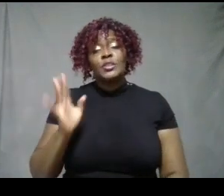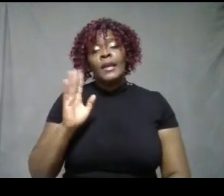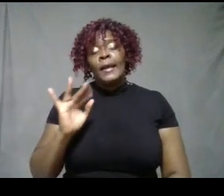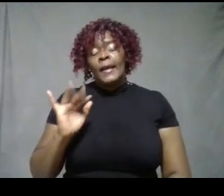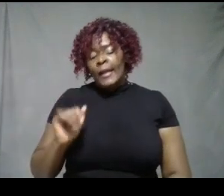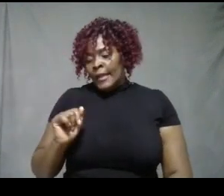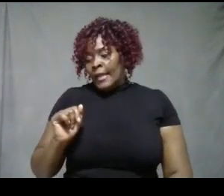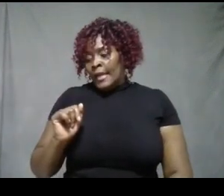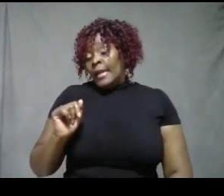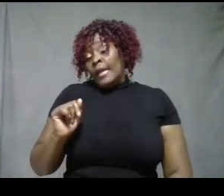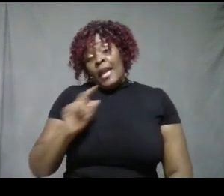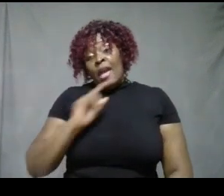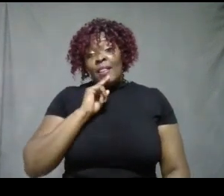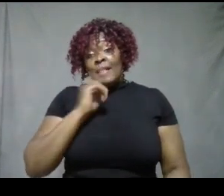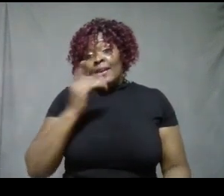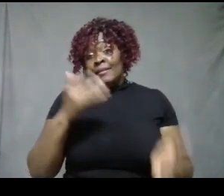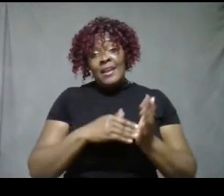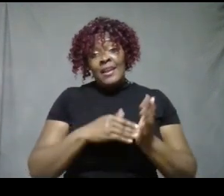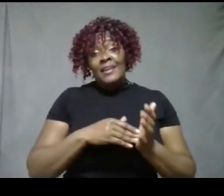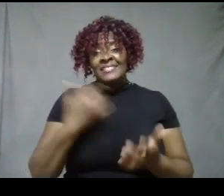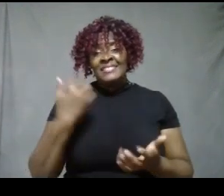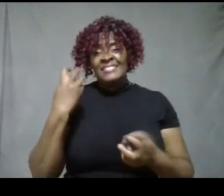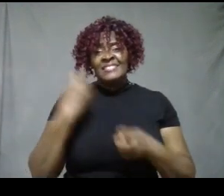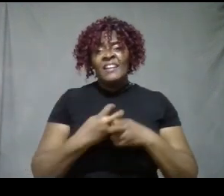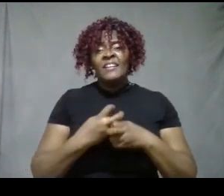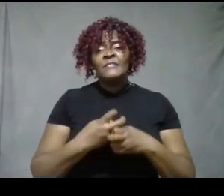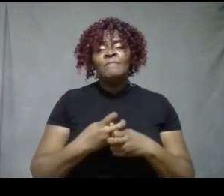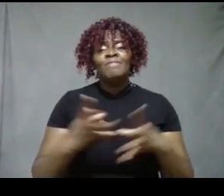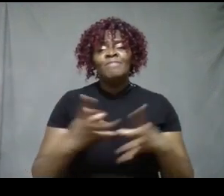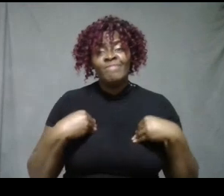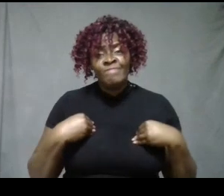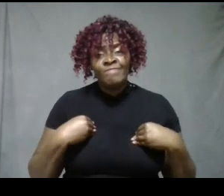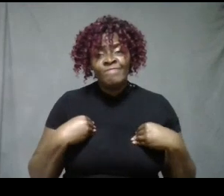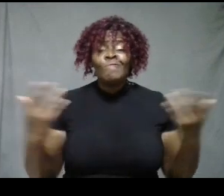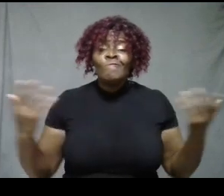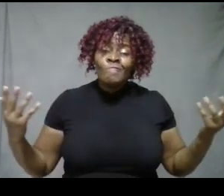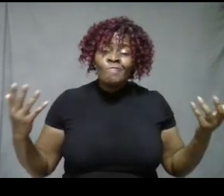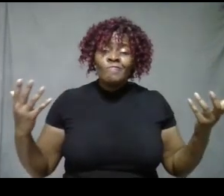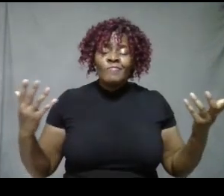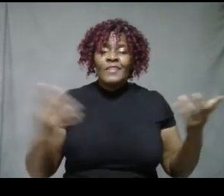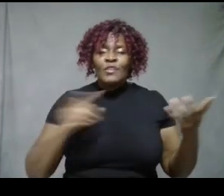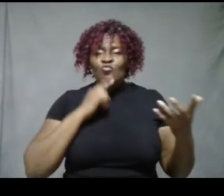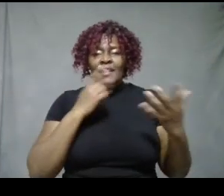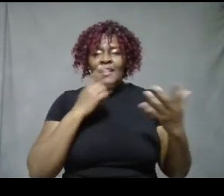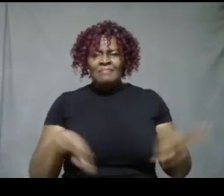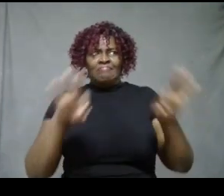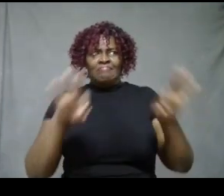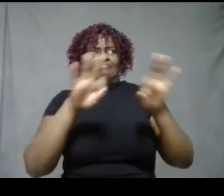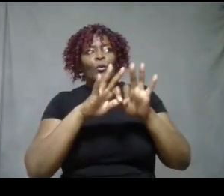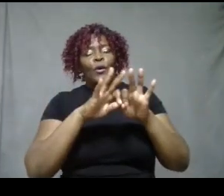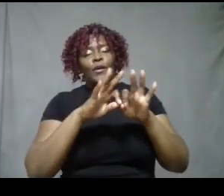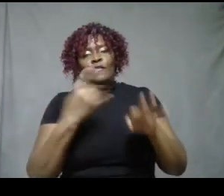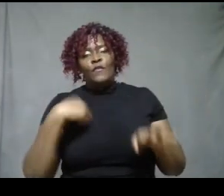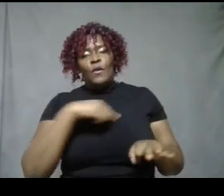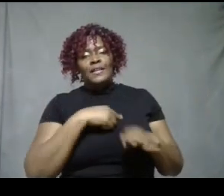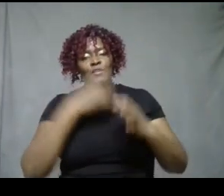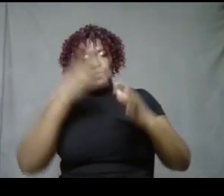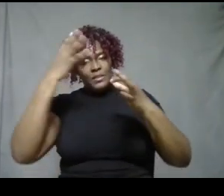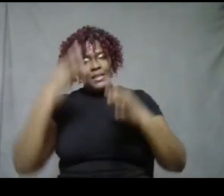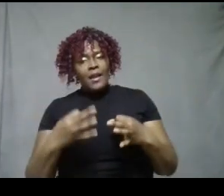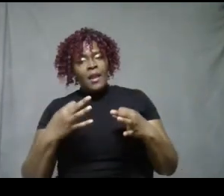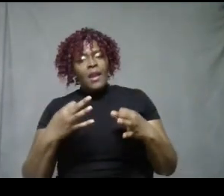You know, this, again, this is a hard pill to swallow. You know, the big ticket item for us to decide on, but